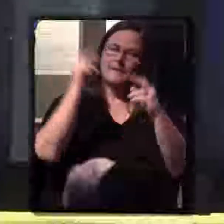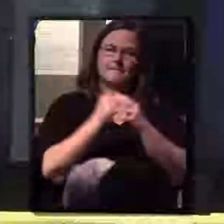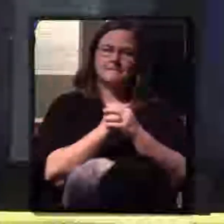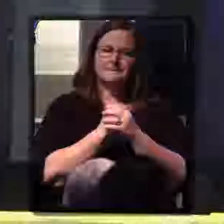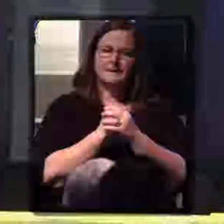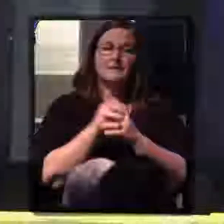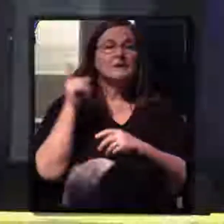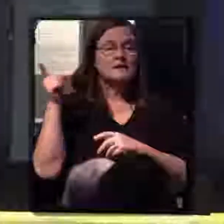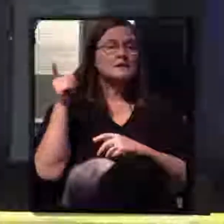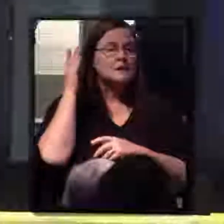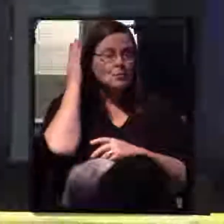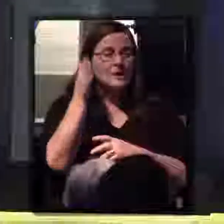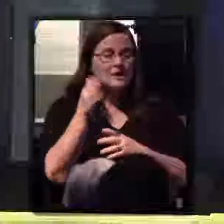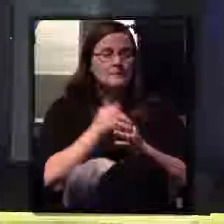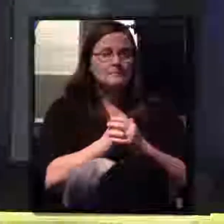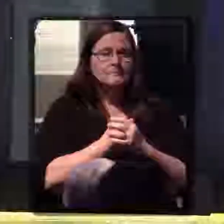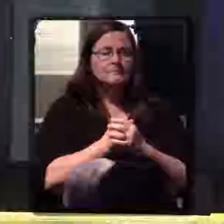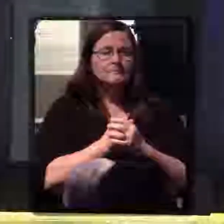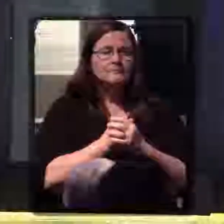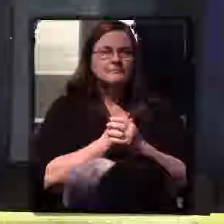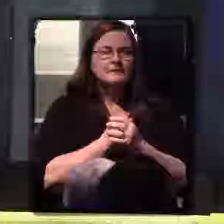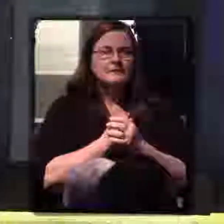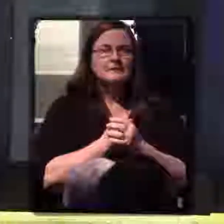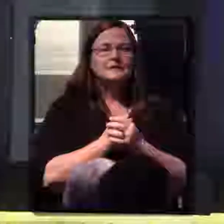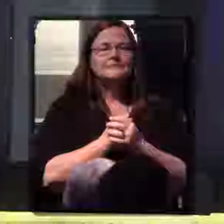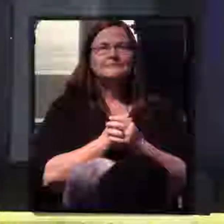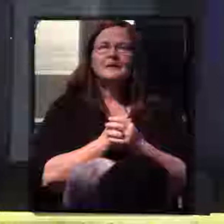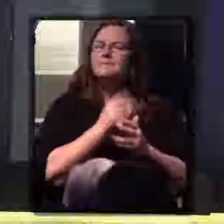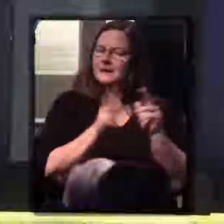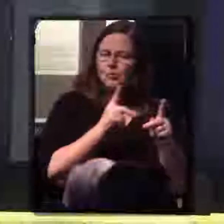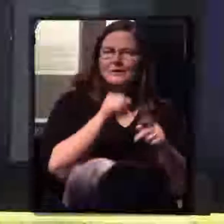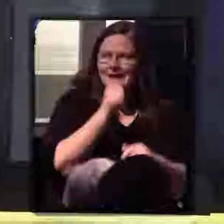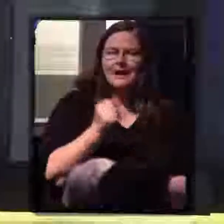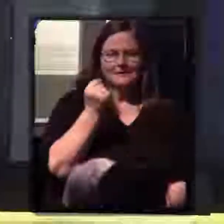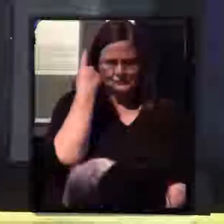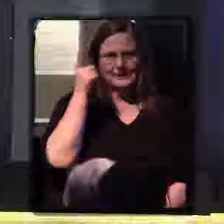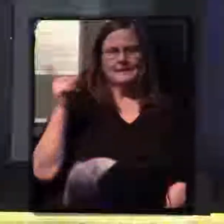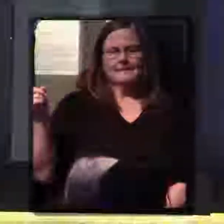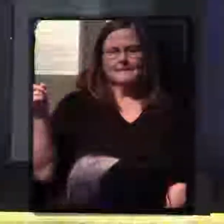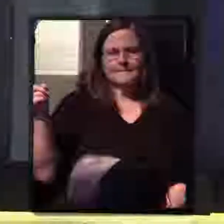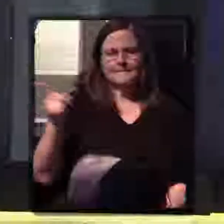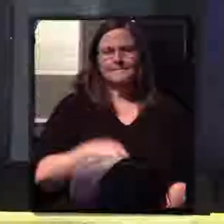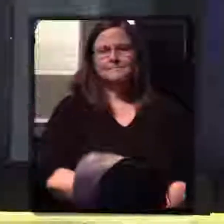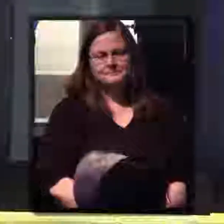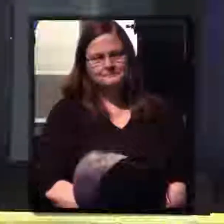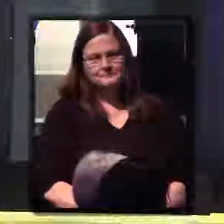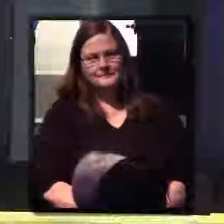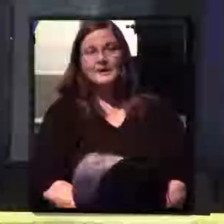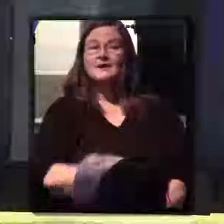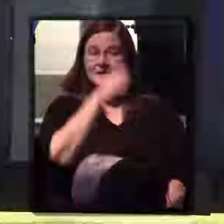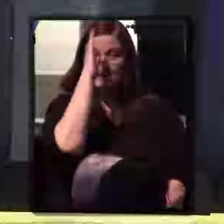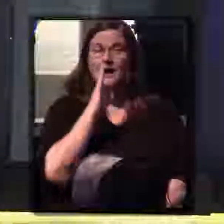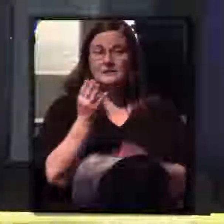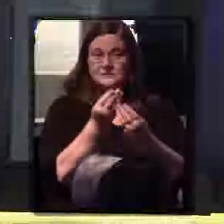he's going to be exalted and lifted up, but that he is going to be grossly misunderstood. And the